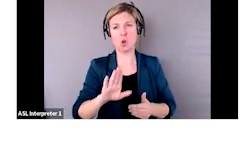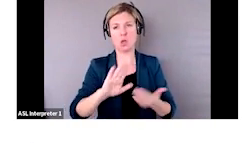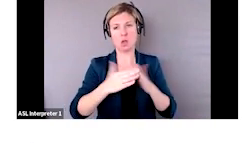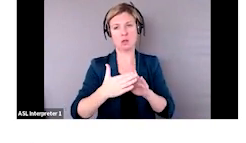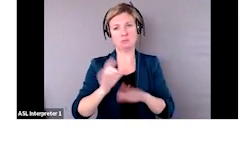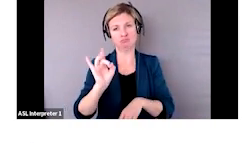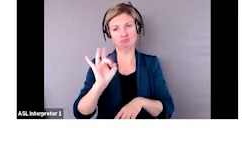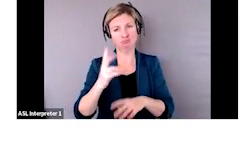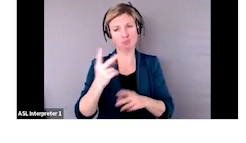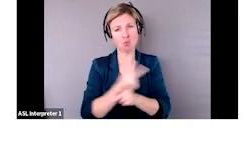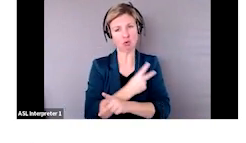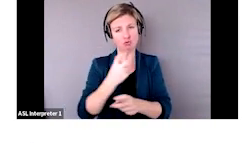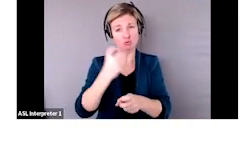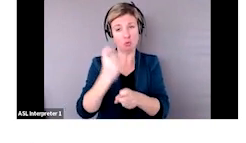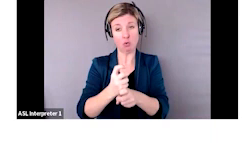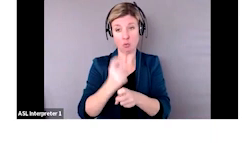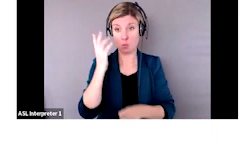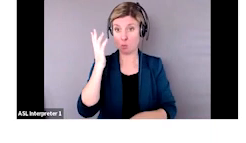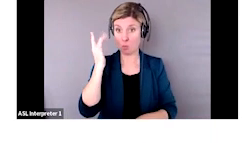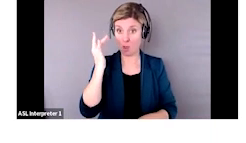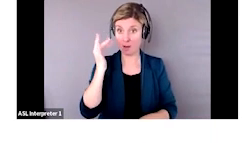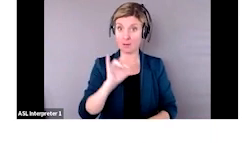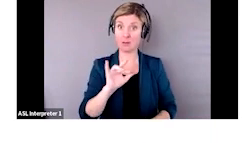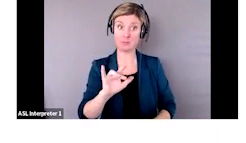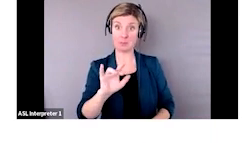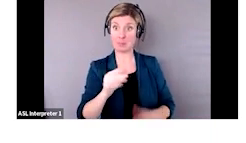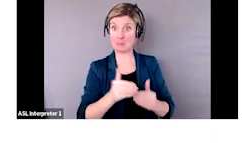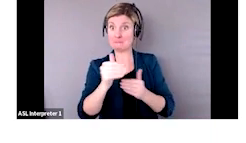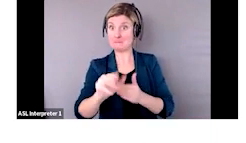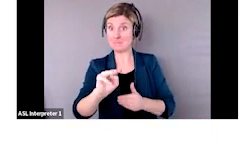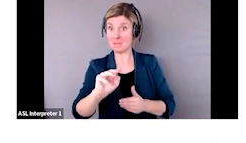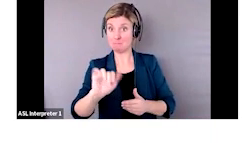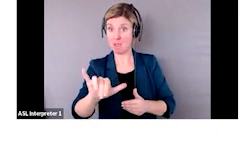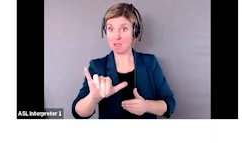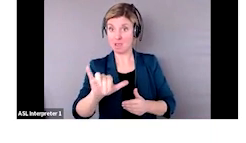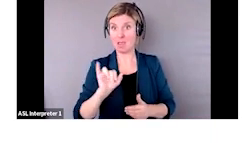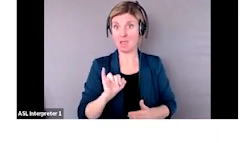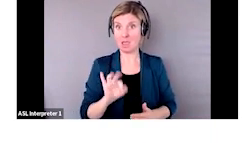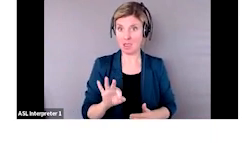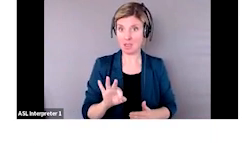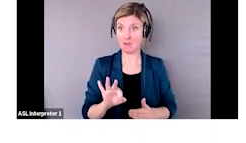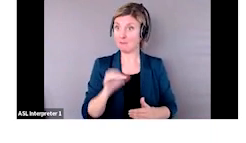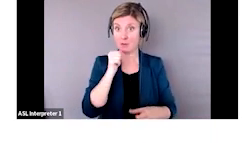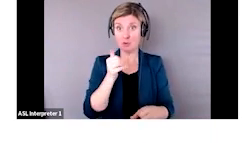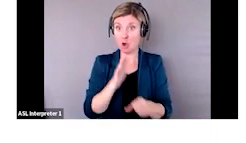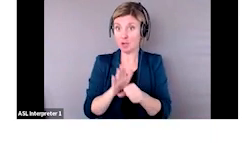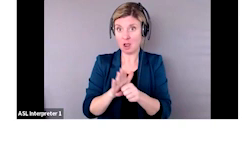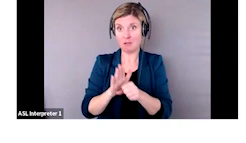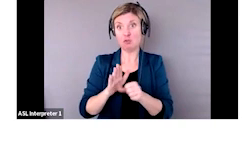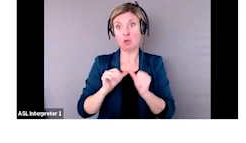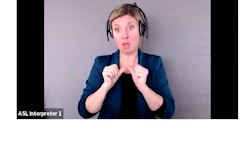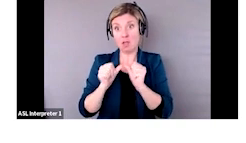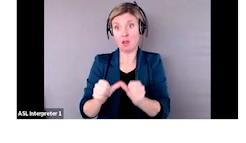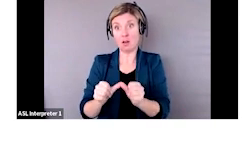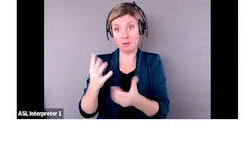May, if you haven't kept your inventory at that 4-week level, they're going to start charging you more.